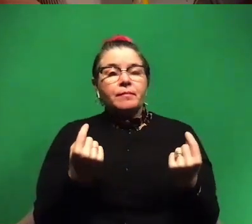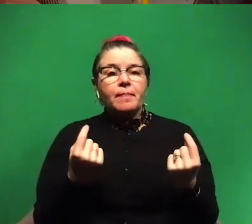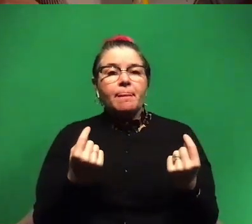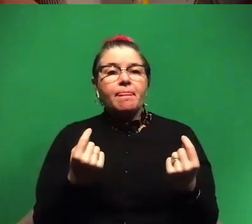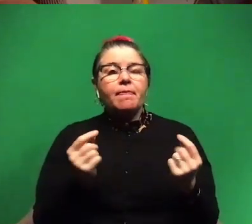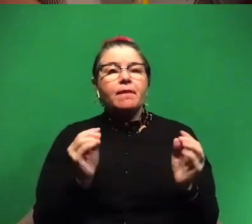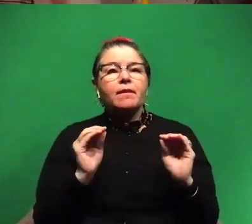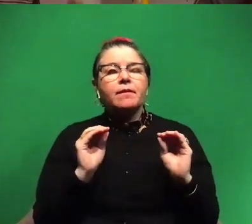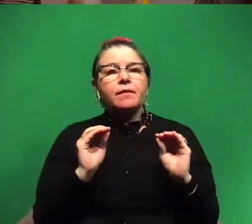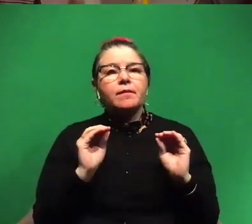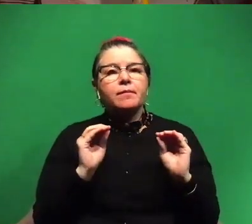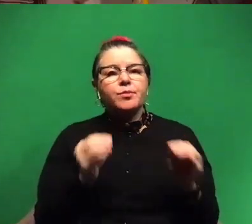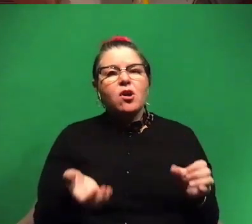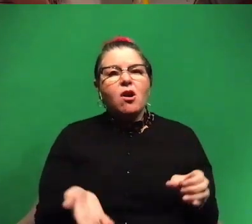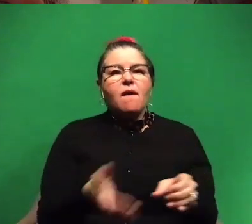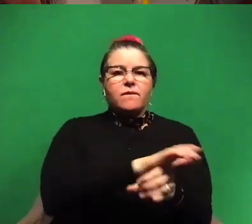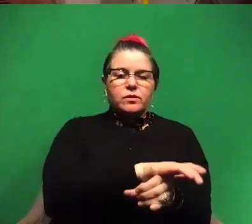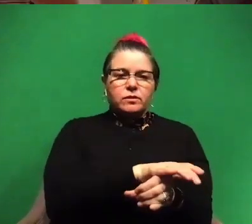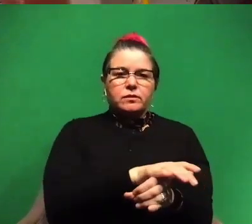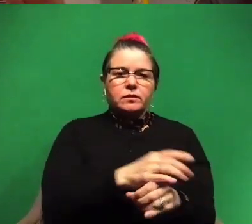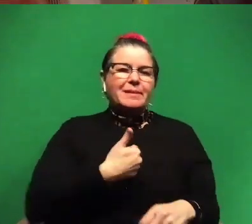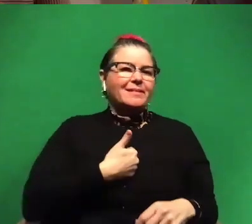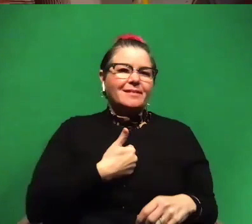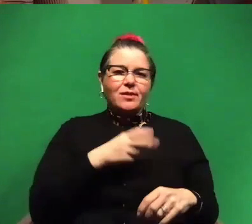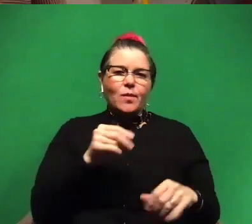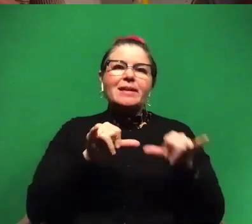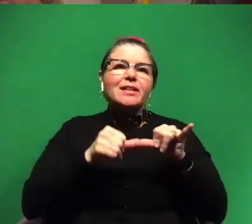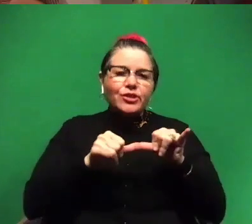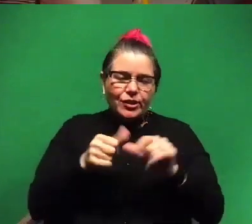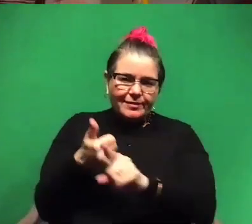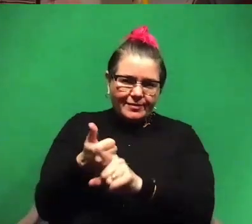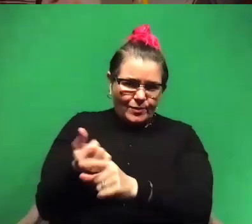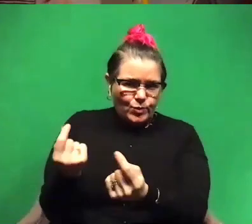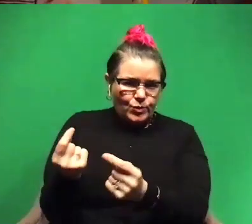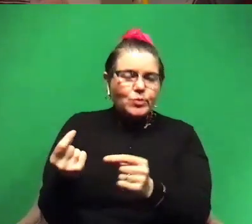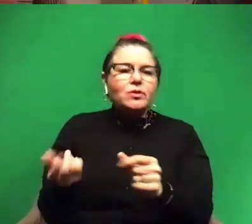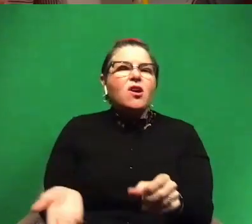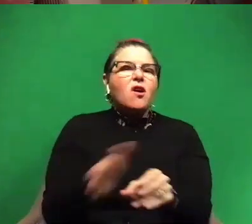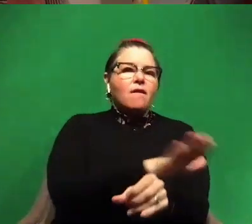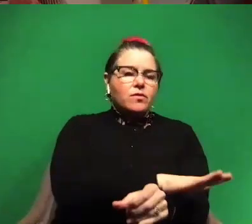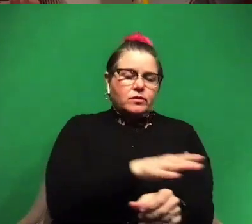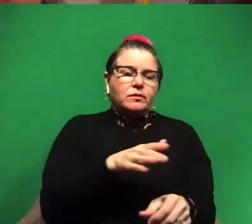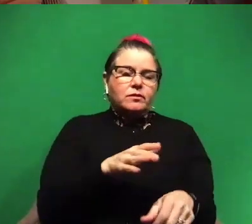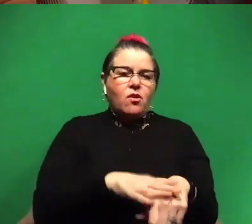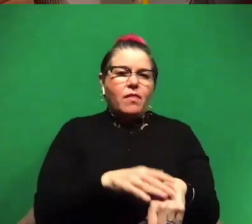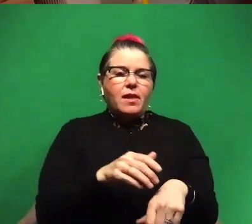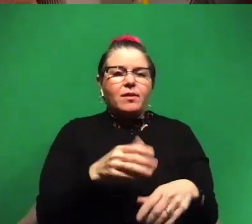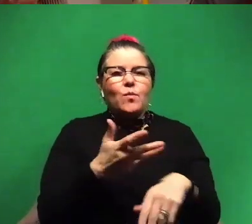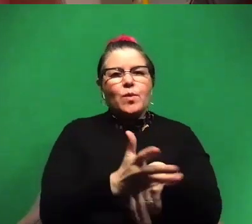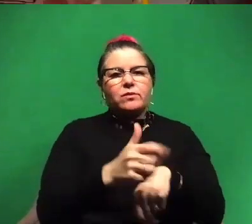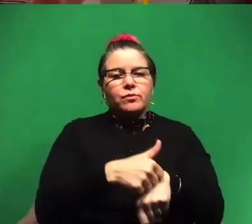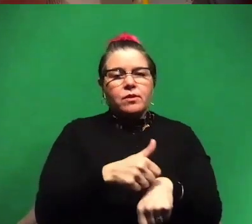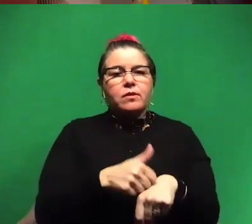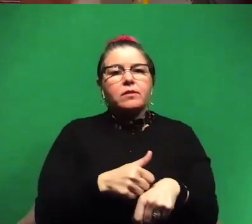put covers over it. Sorry, not me, but engineers will do, is put covers over it. And so this means